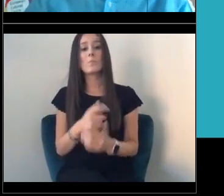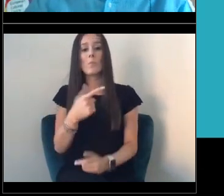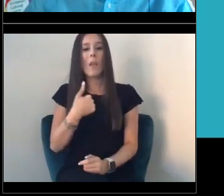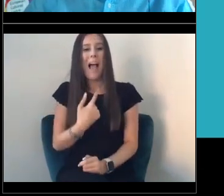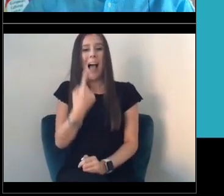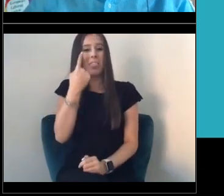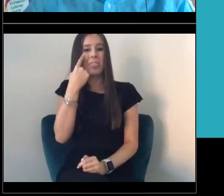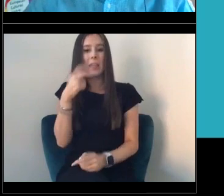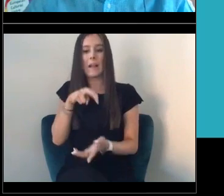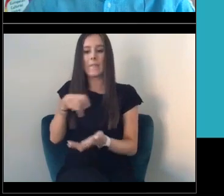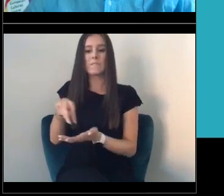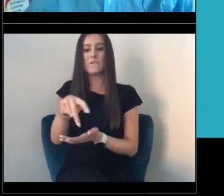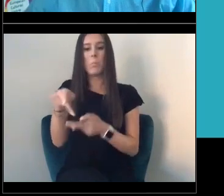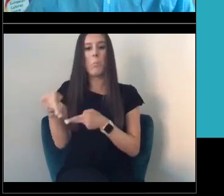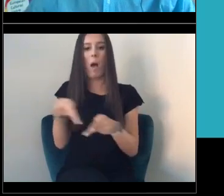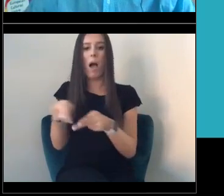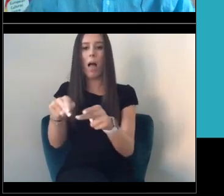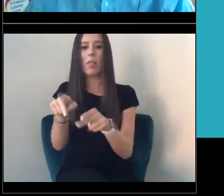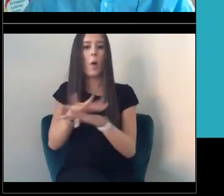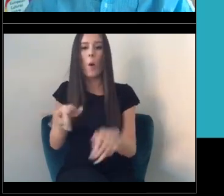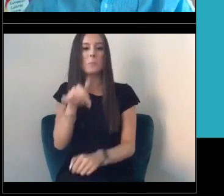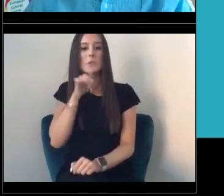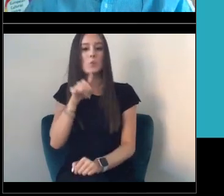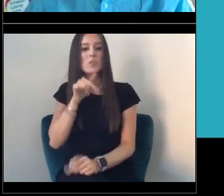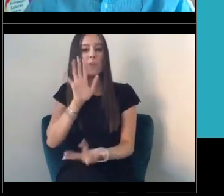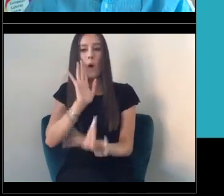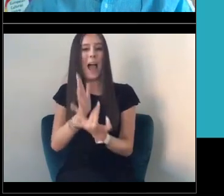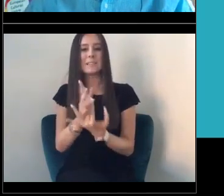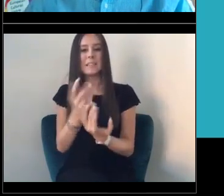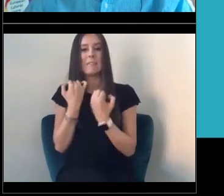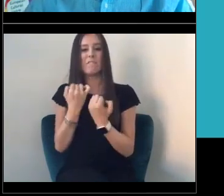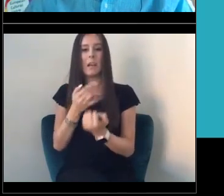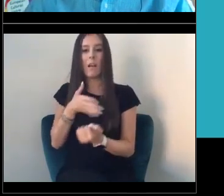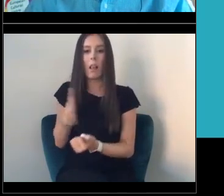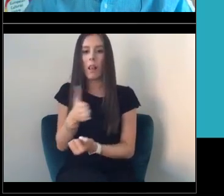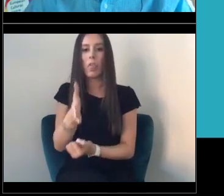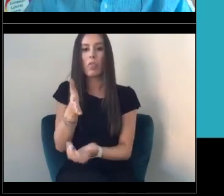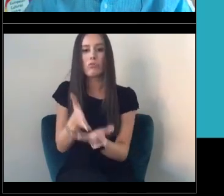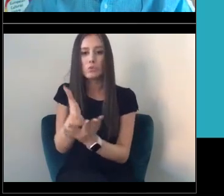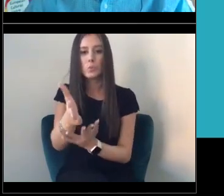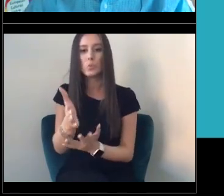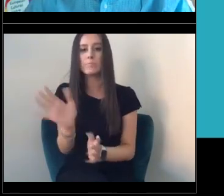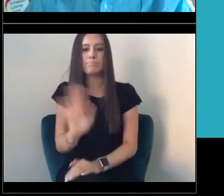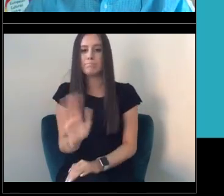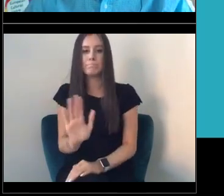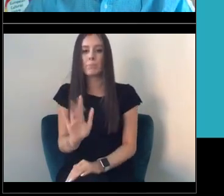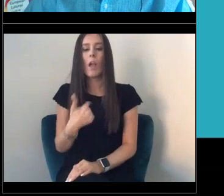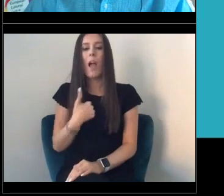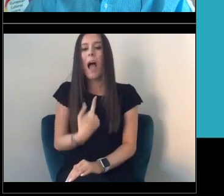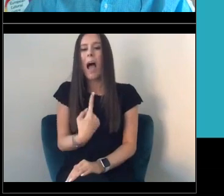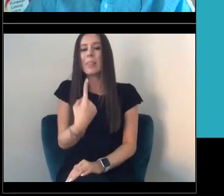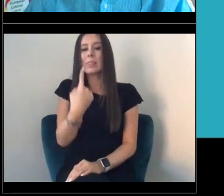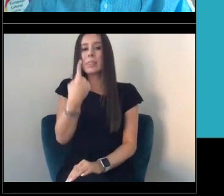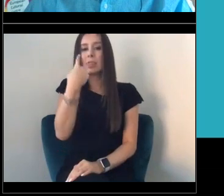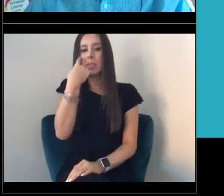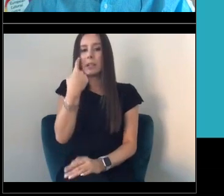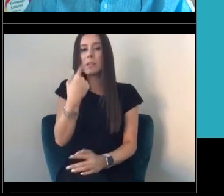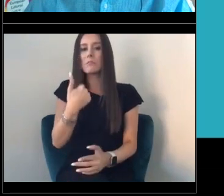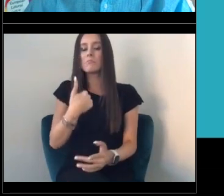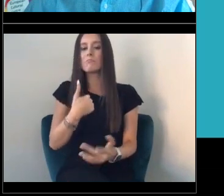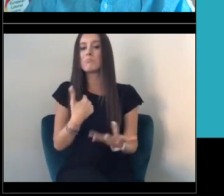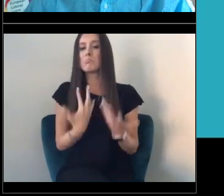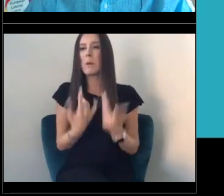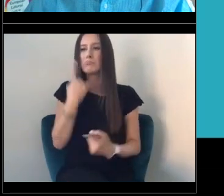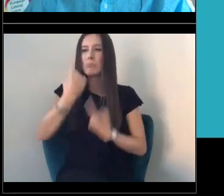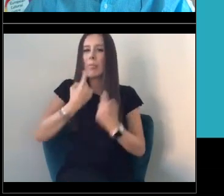footpaths will not be used for access for vehicles. I believe from what